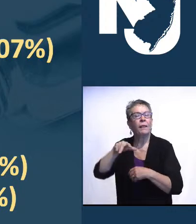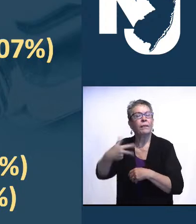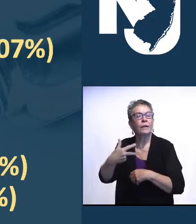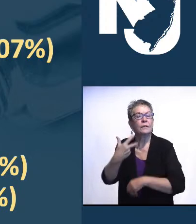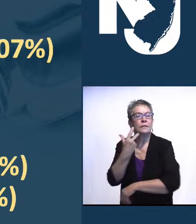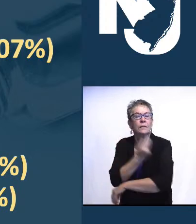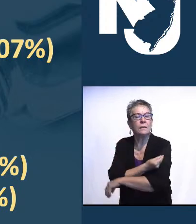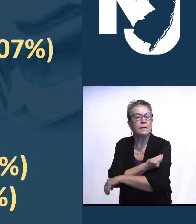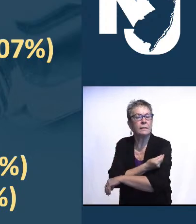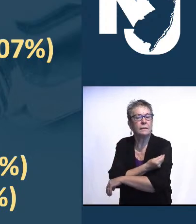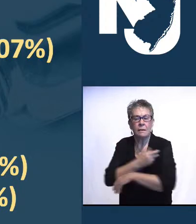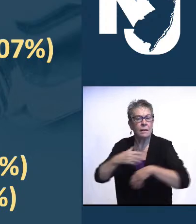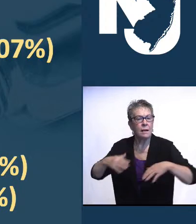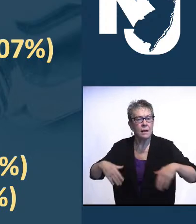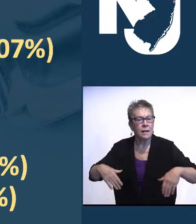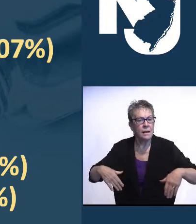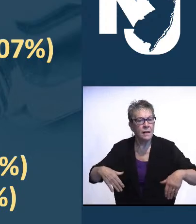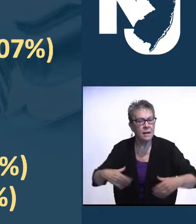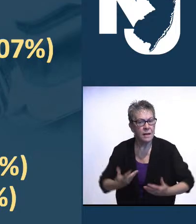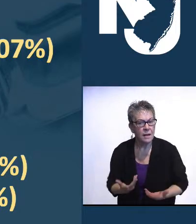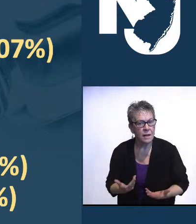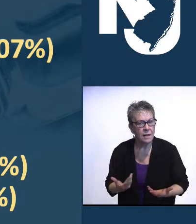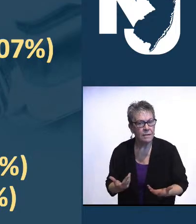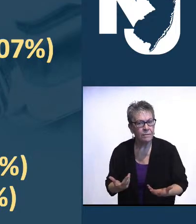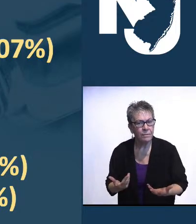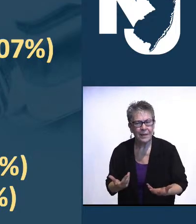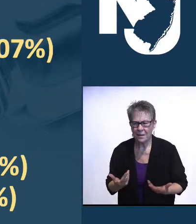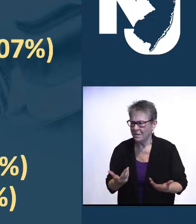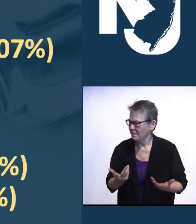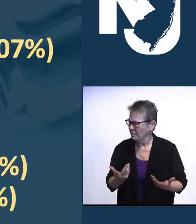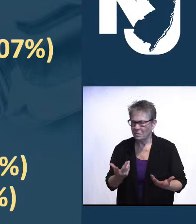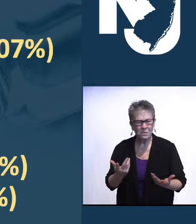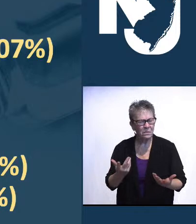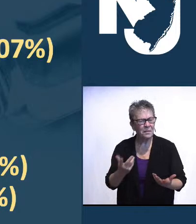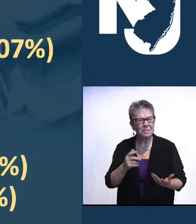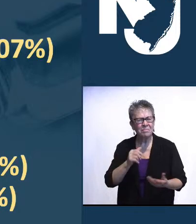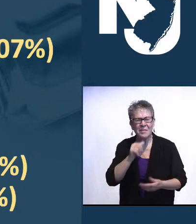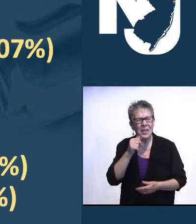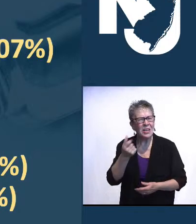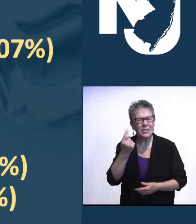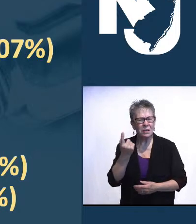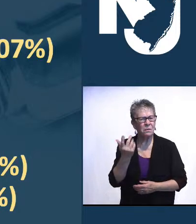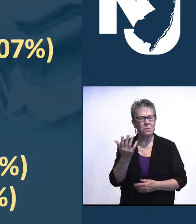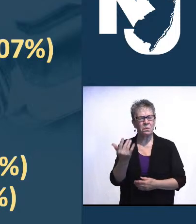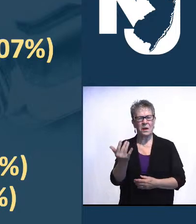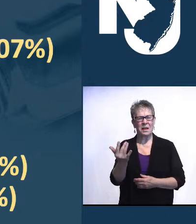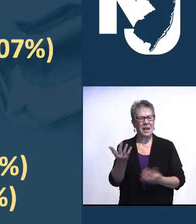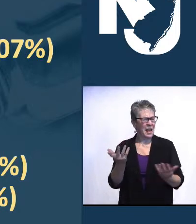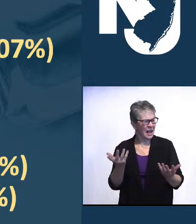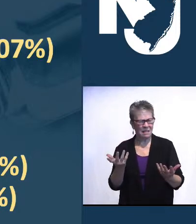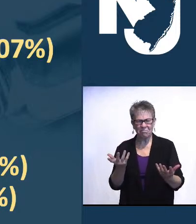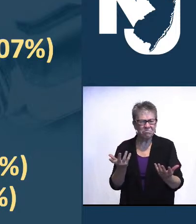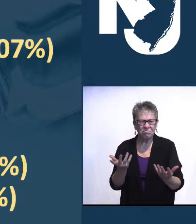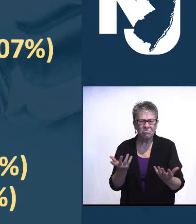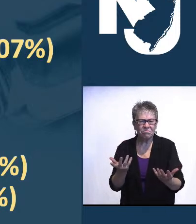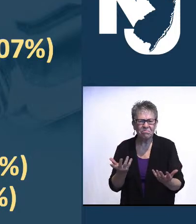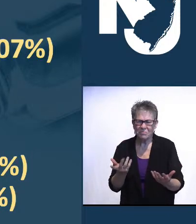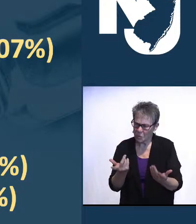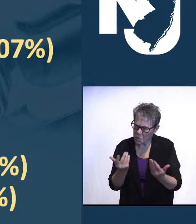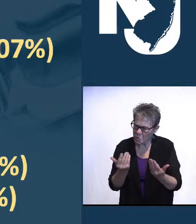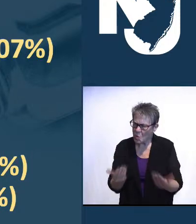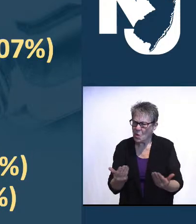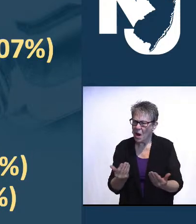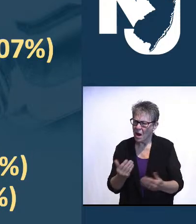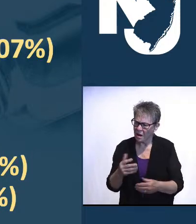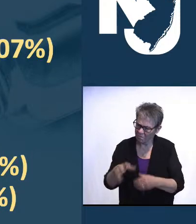I can understand yet why the lack of uptake is not stronger and better, but it is what it is, and that's the one area I think you'd want